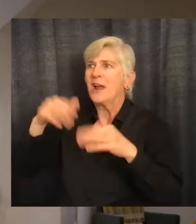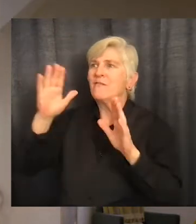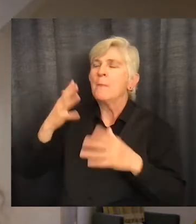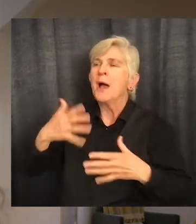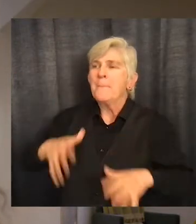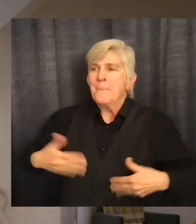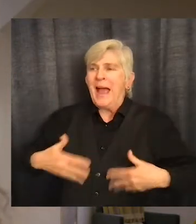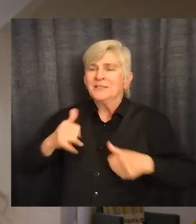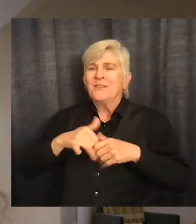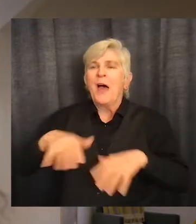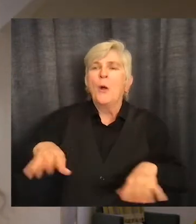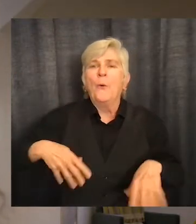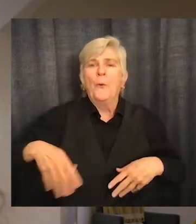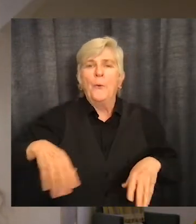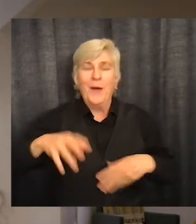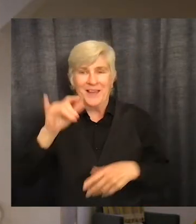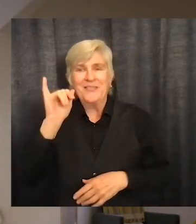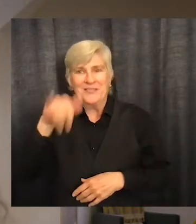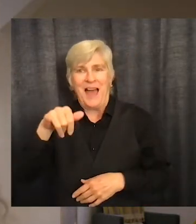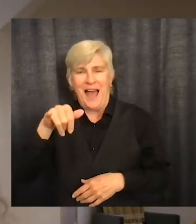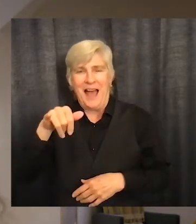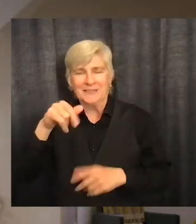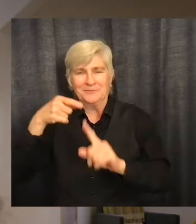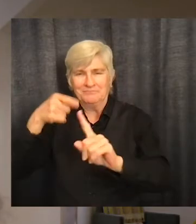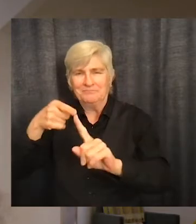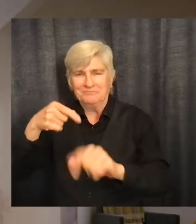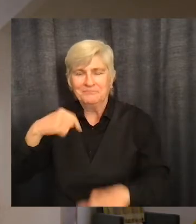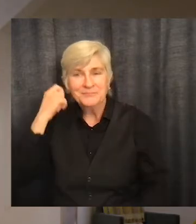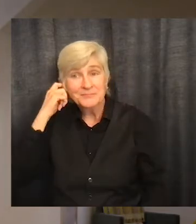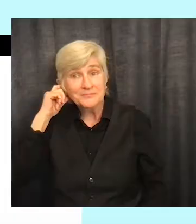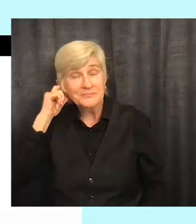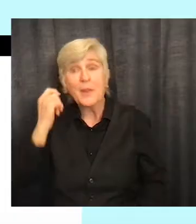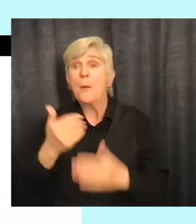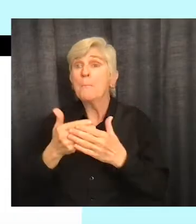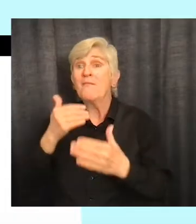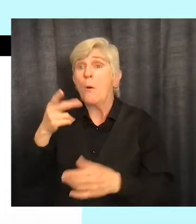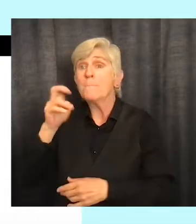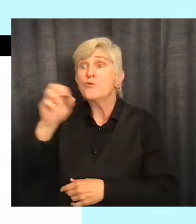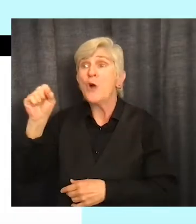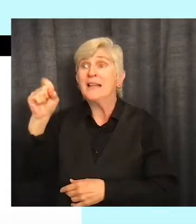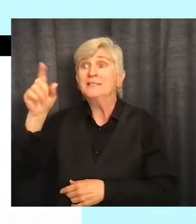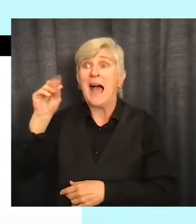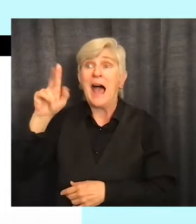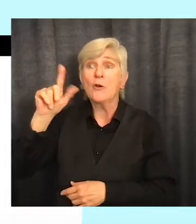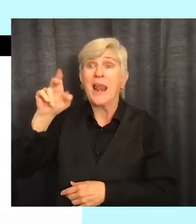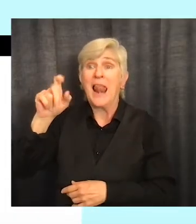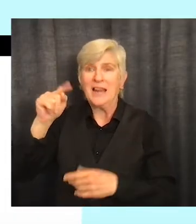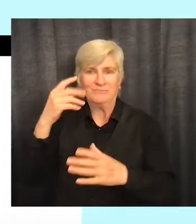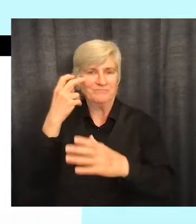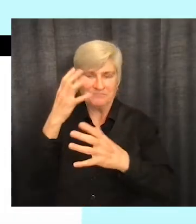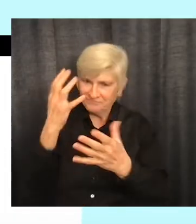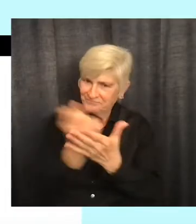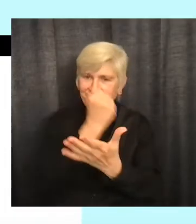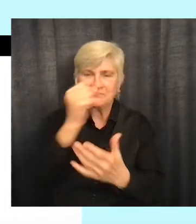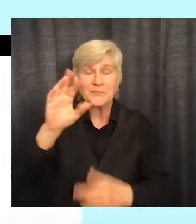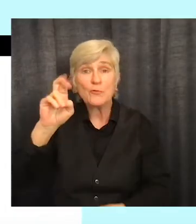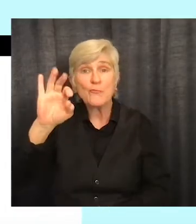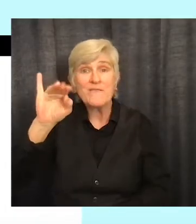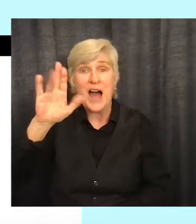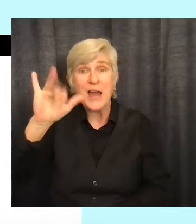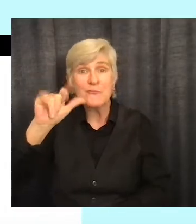not quite ready to give up the flowy pants? It's that. It wasn't long before press outlets got on board with it, like